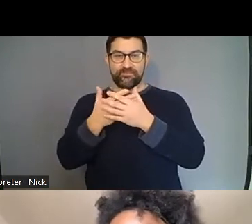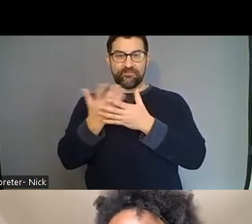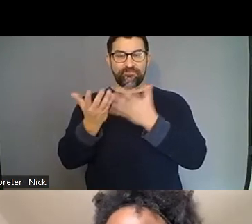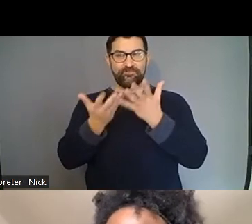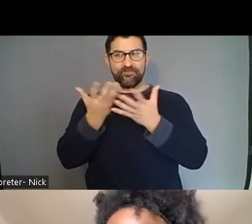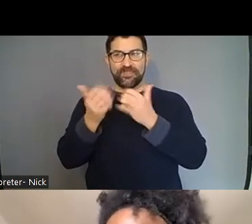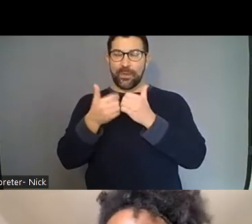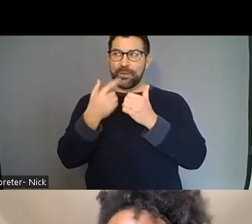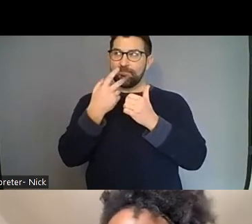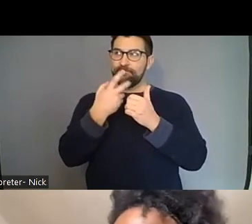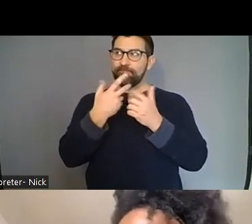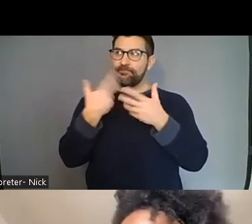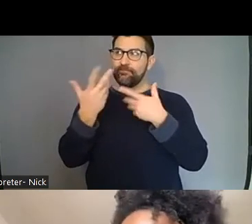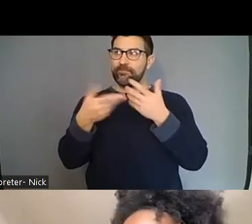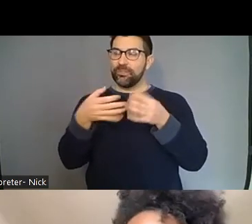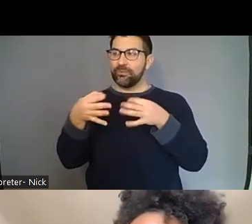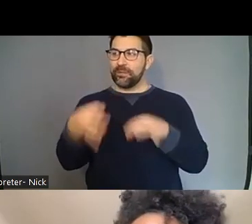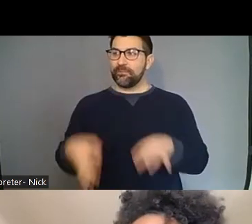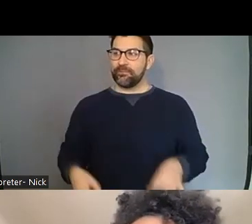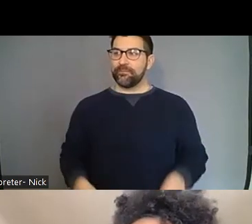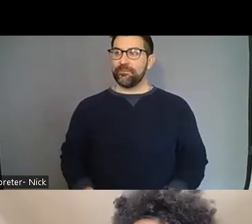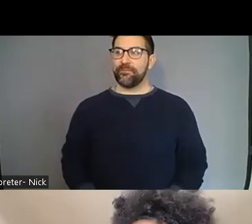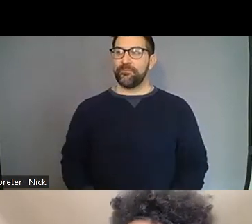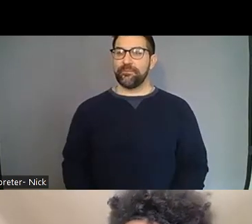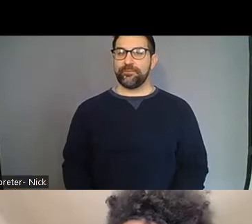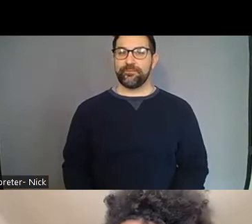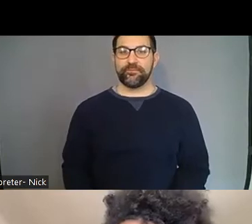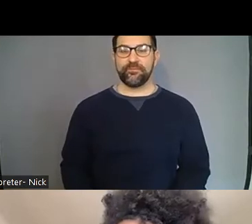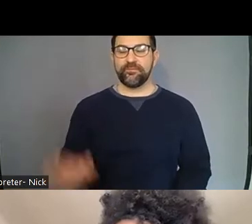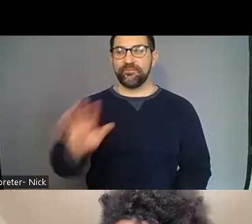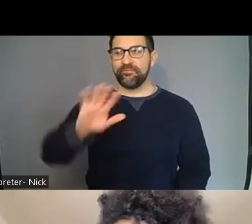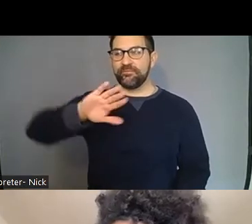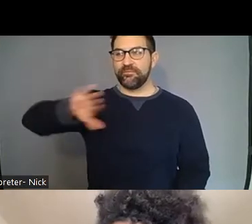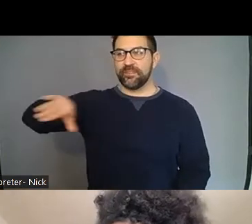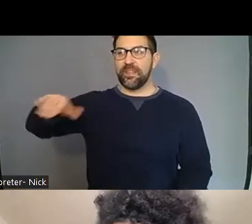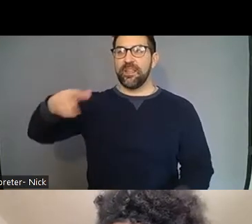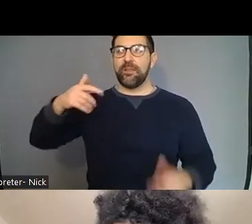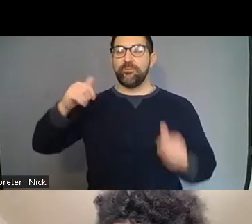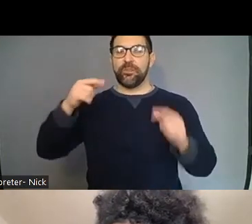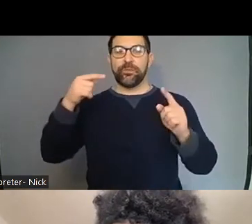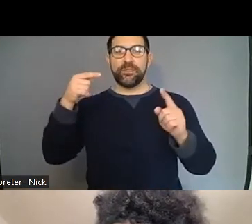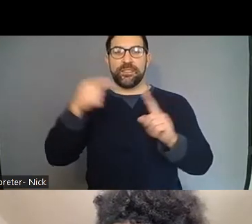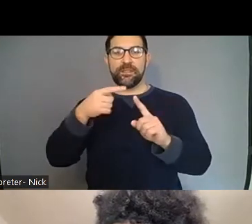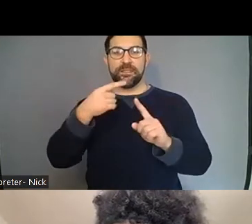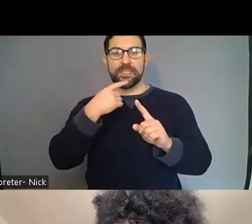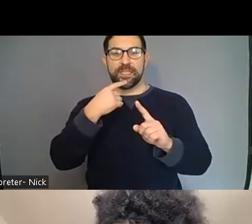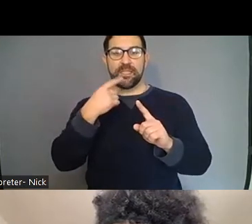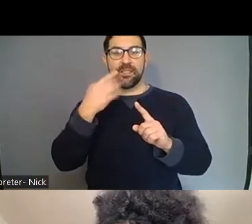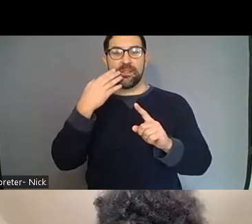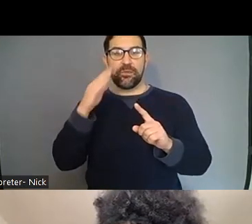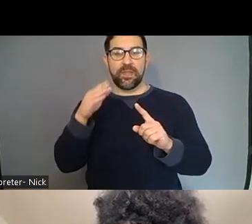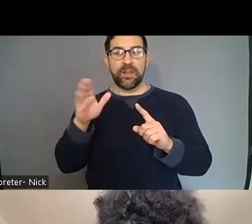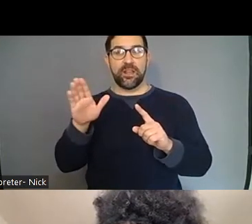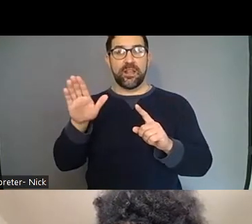how should I say this? Okay, forget that. What I'm trying to say is that despite the well